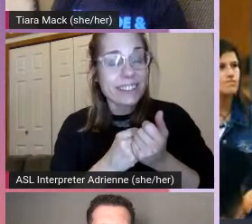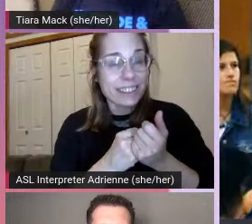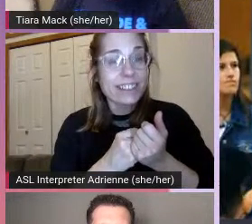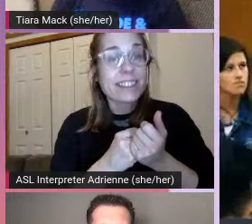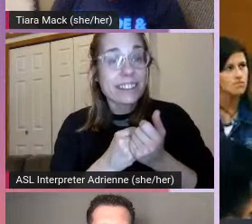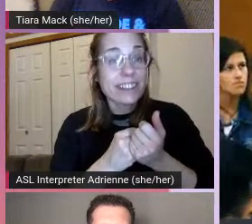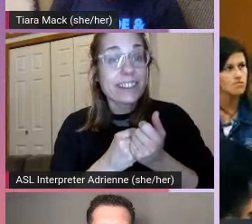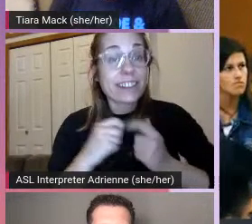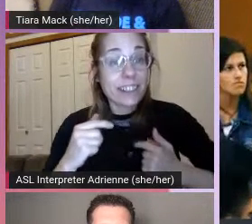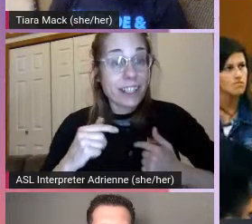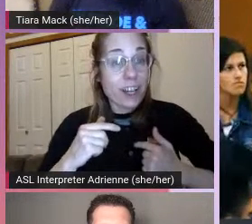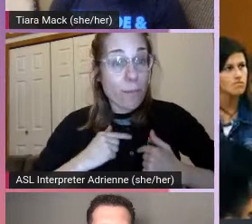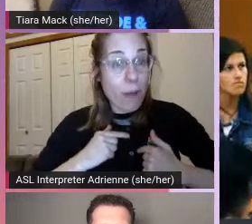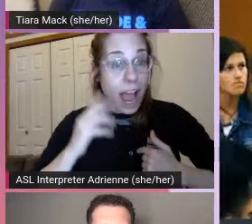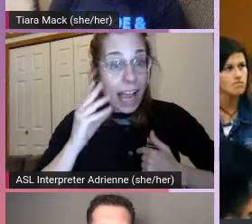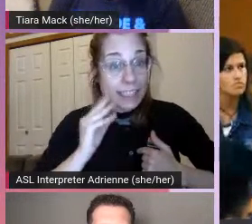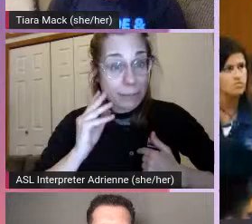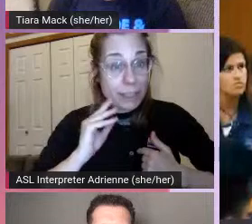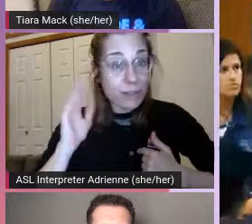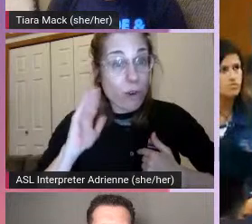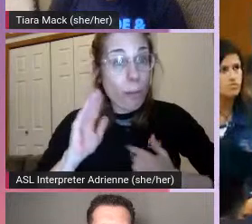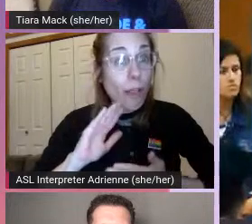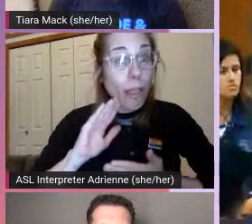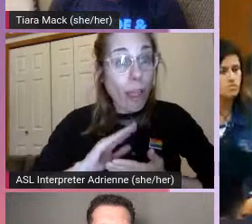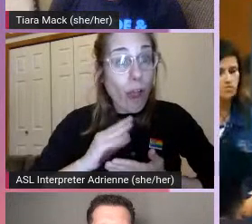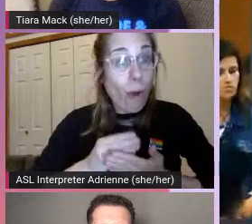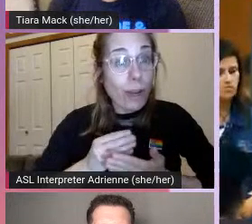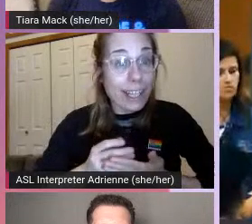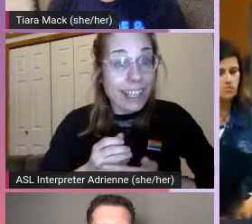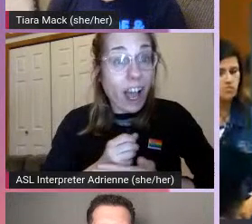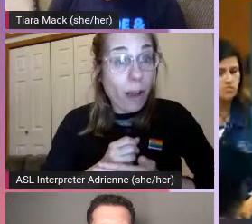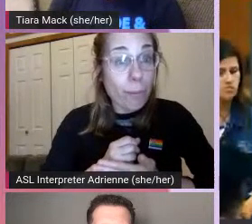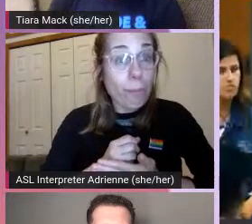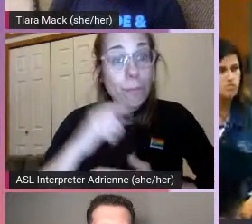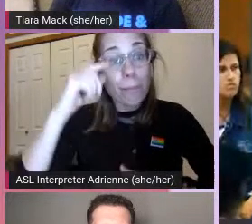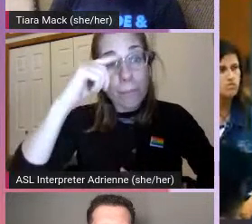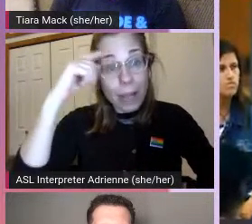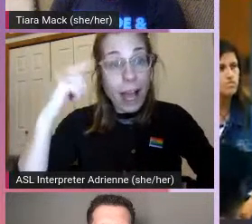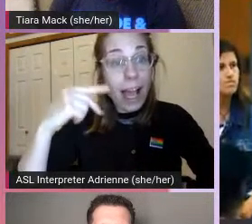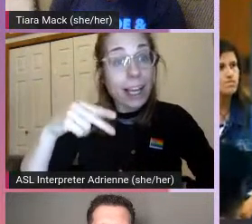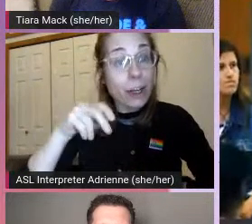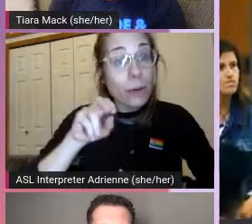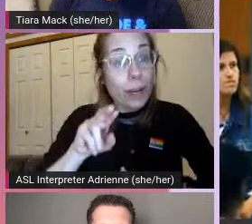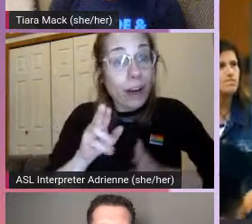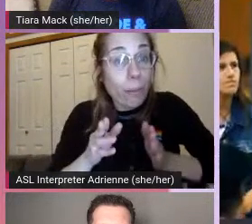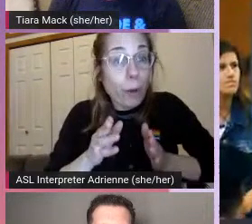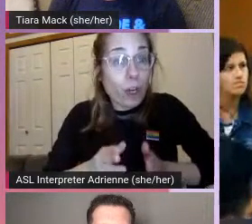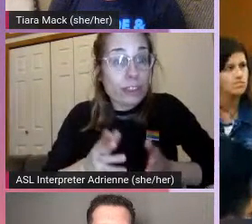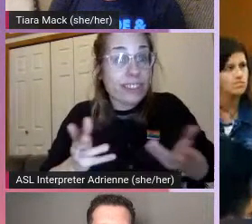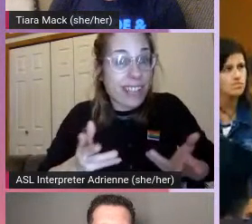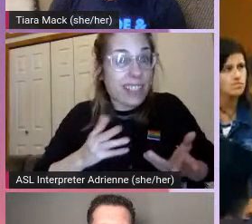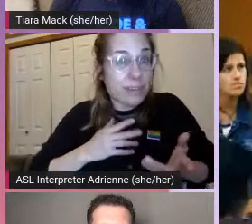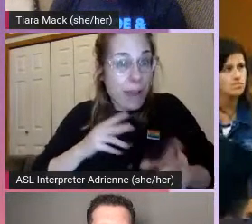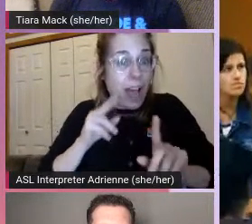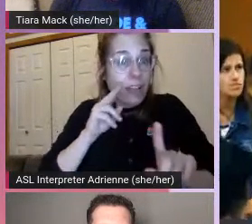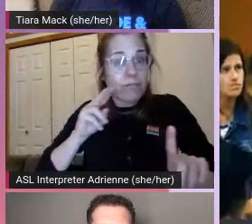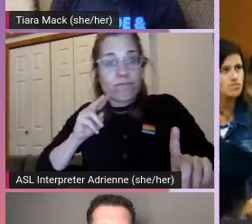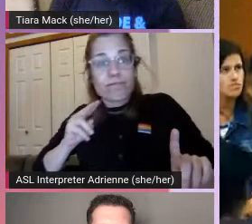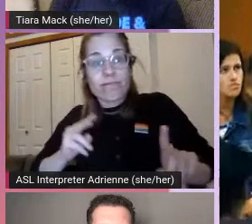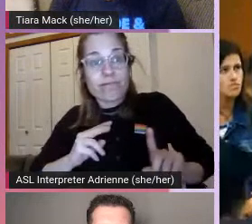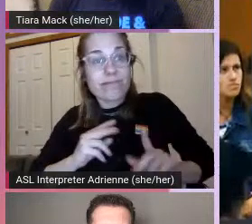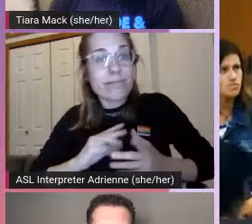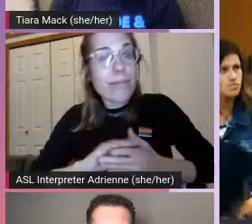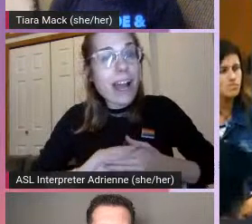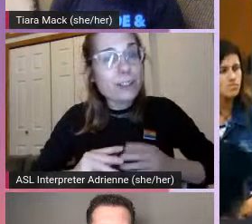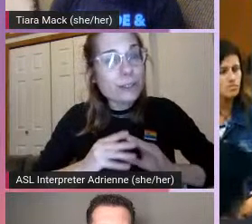low-income Black queer person. And your story is going to be unique to you. It's really important that it comes from